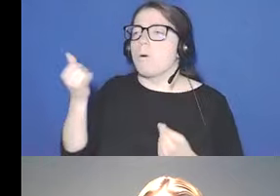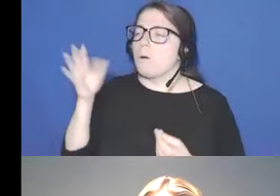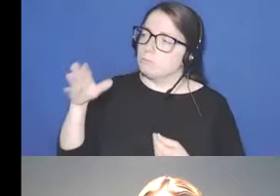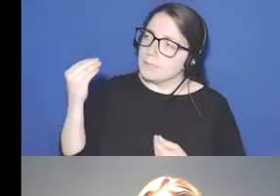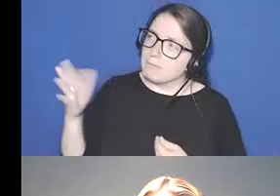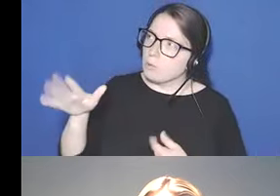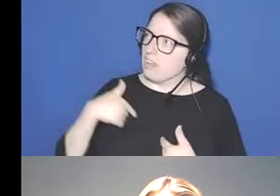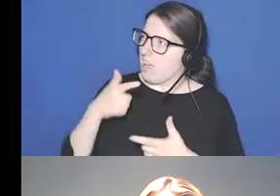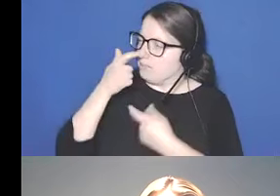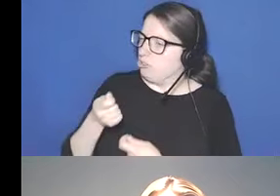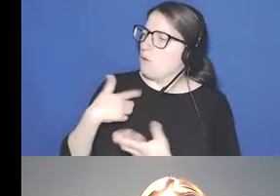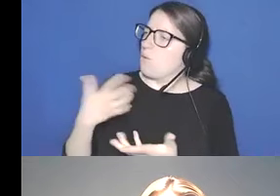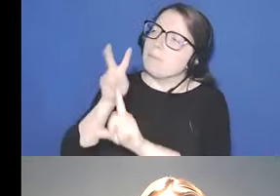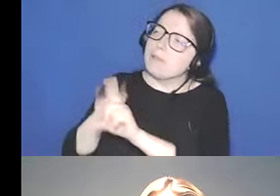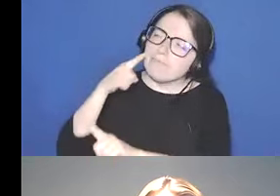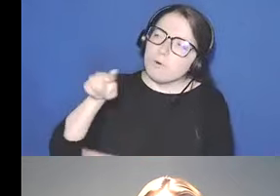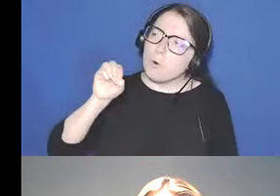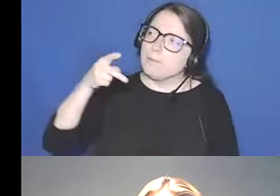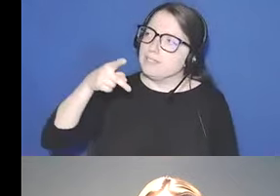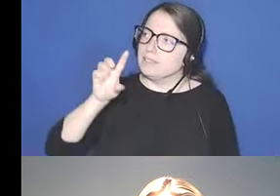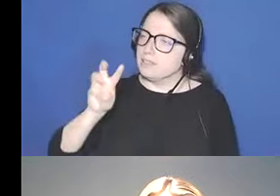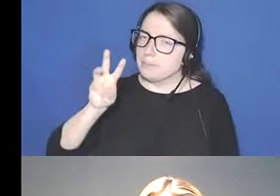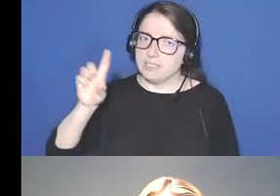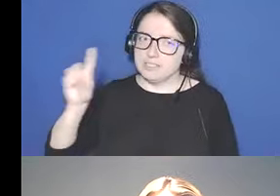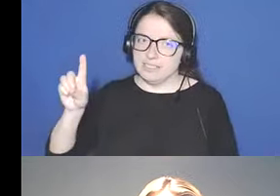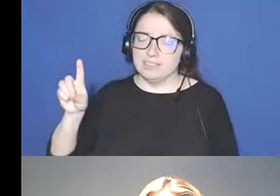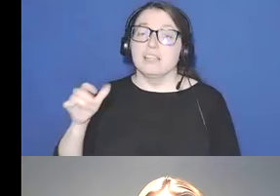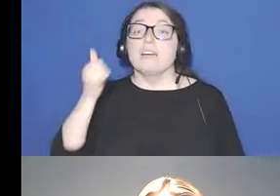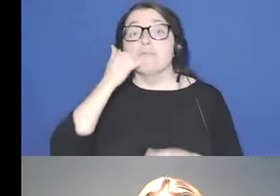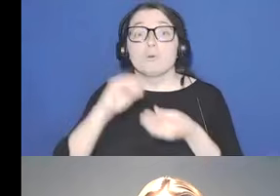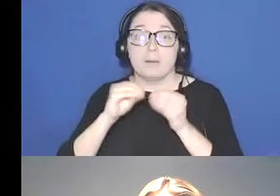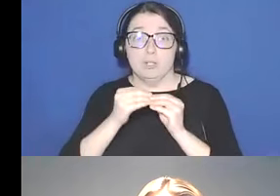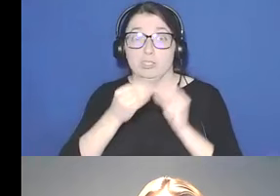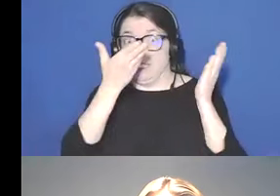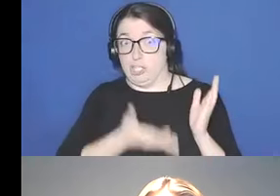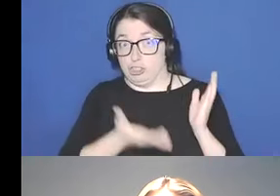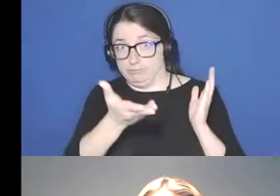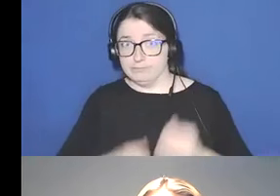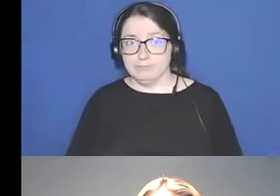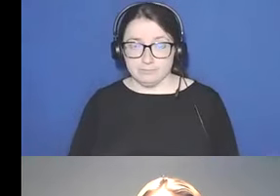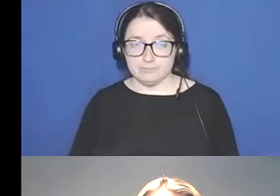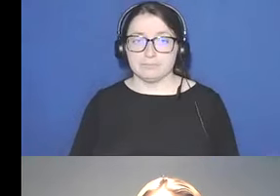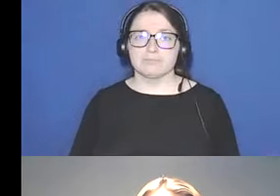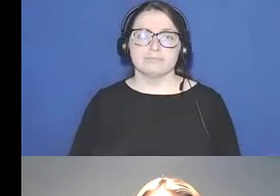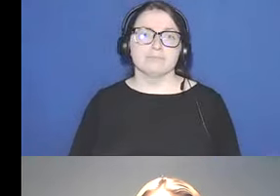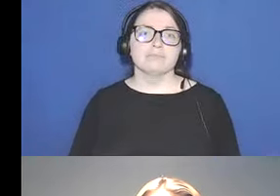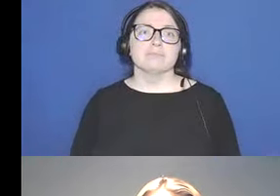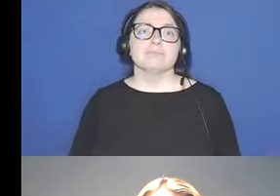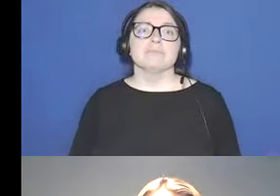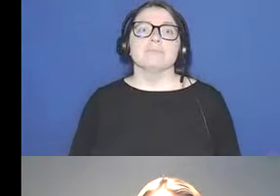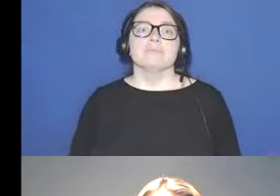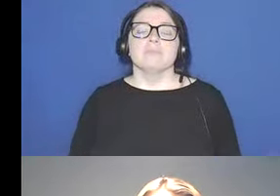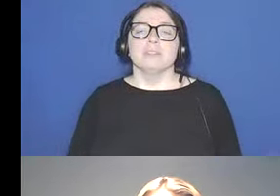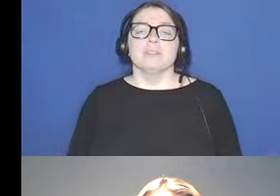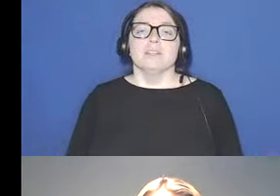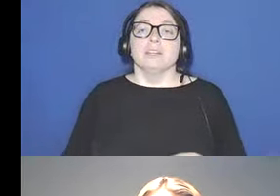for OPWDD. Here's the phone numbers for each of the counties in New York State. And they'll send you a packet.